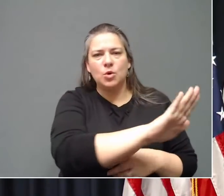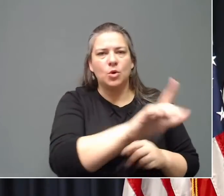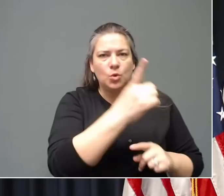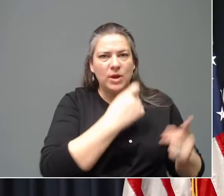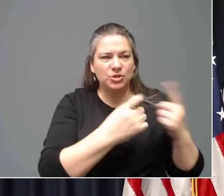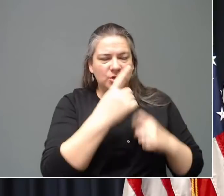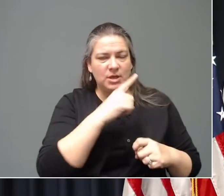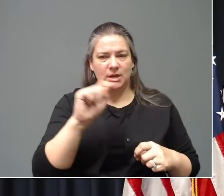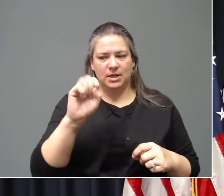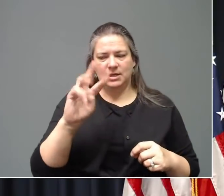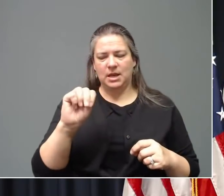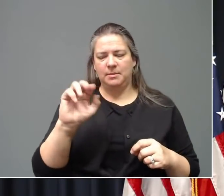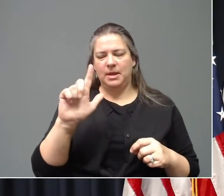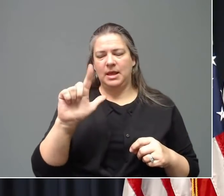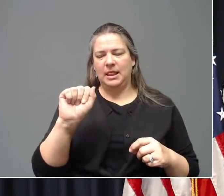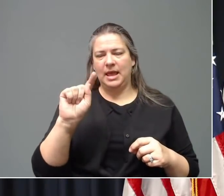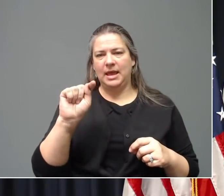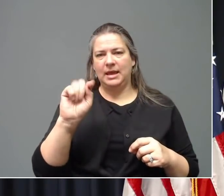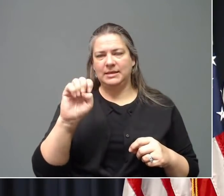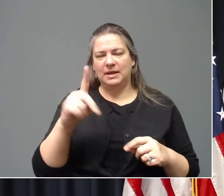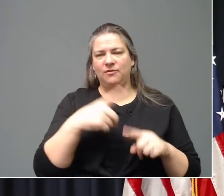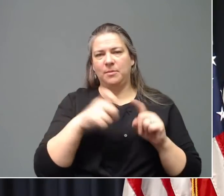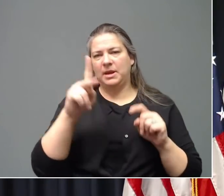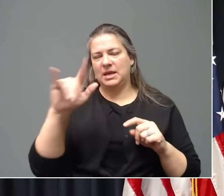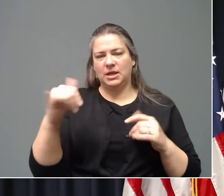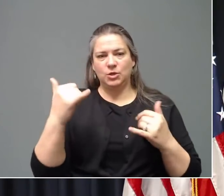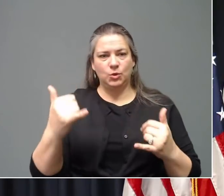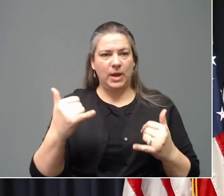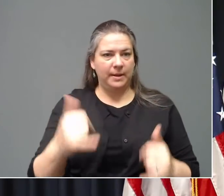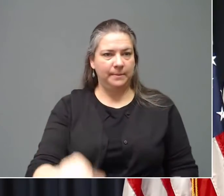Latek from Kentucky Today.